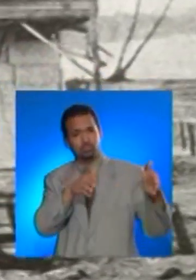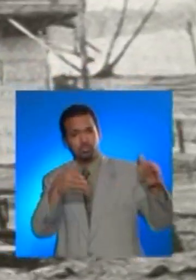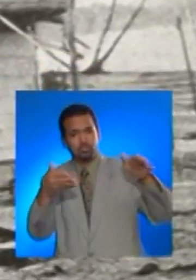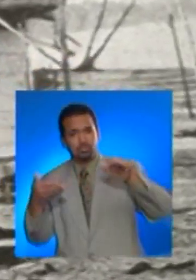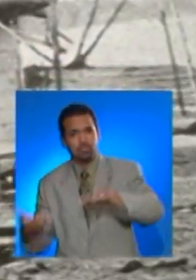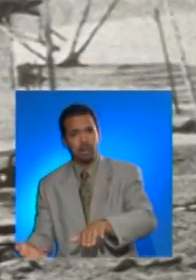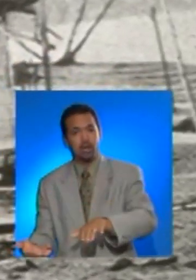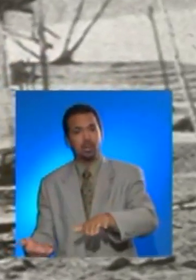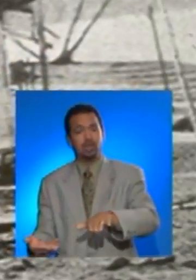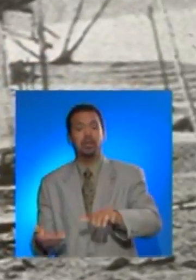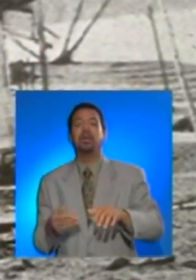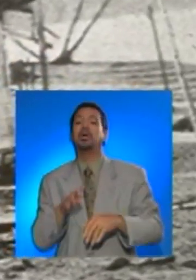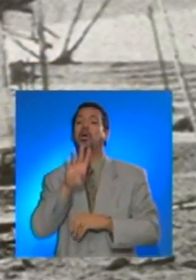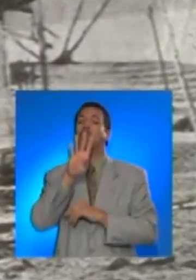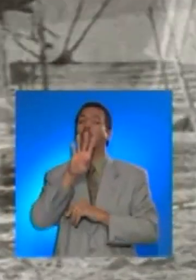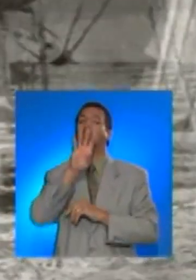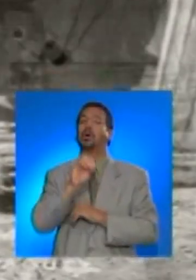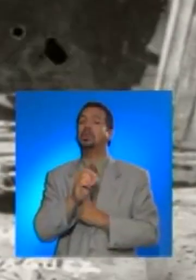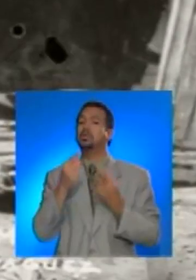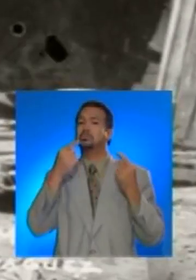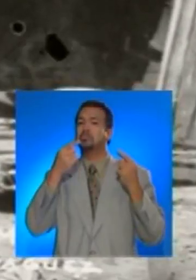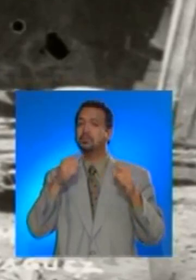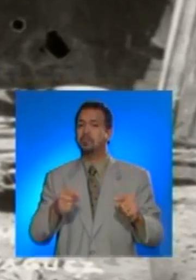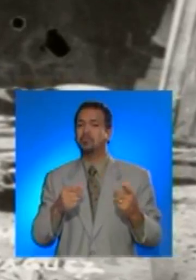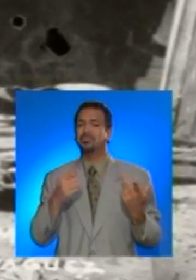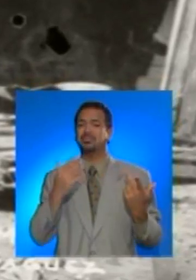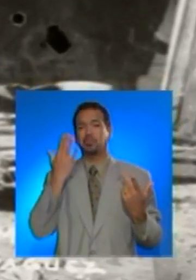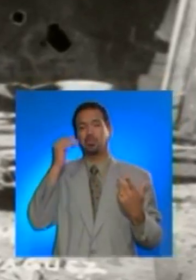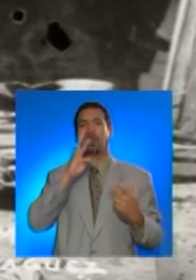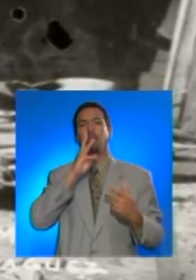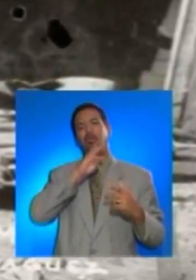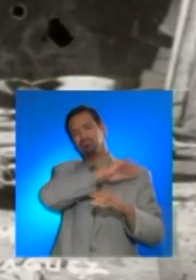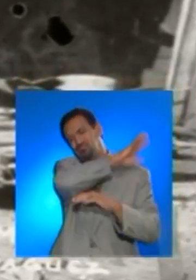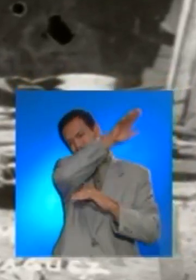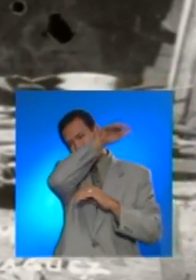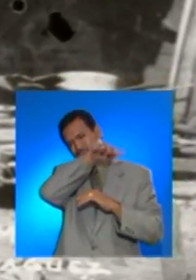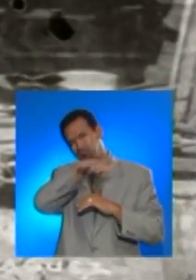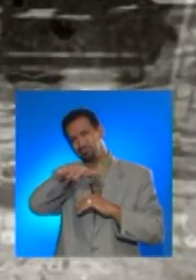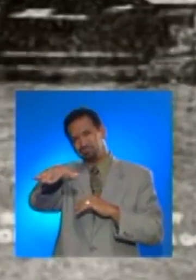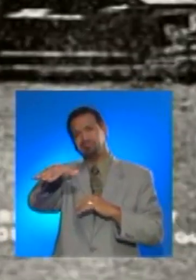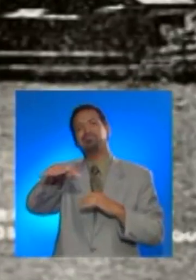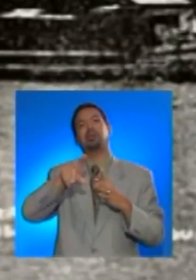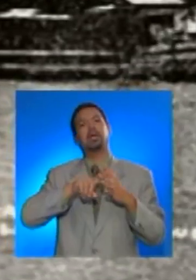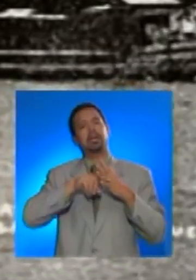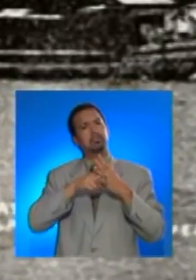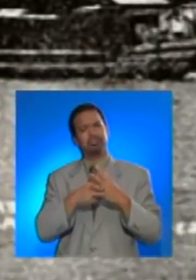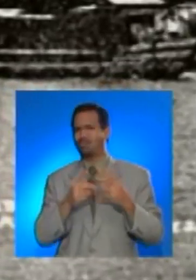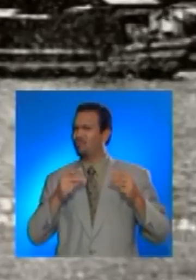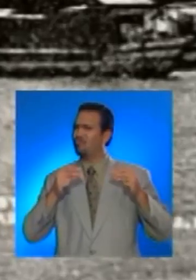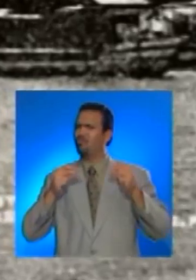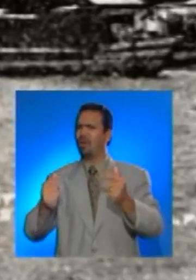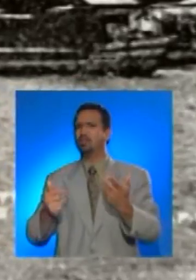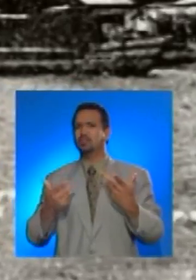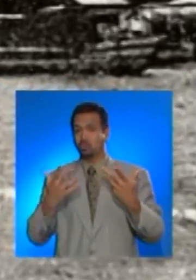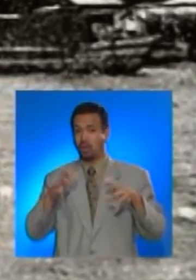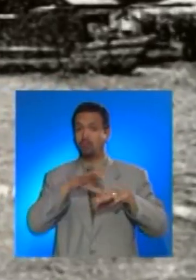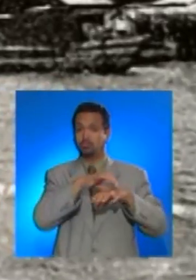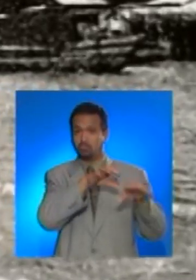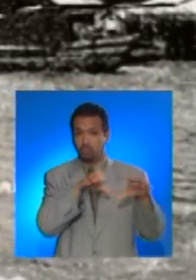40 of them as a direct consequence of the tsunami that arrived at the island immediately after the earthquake.